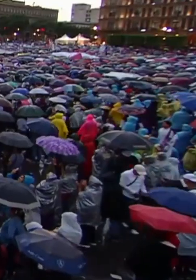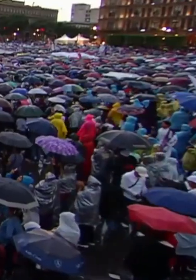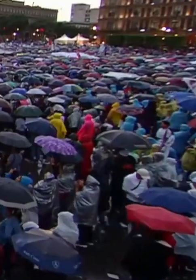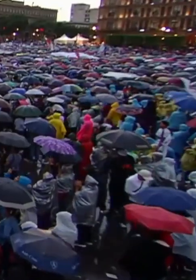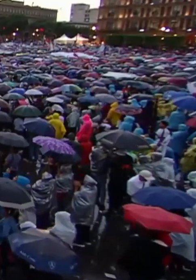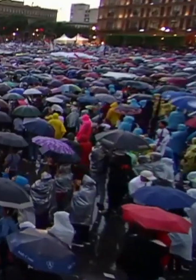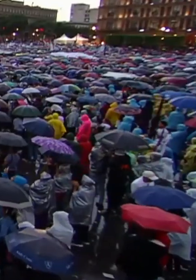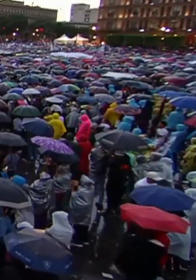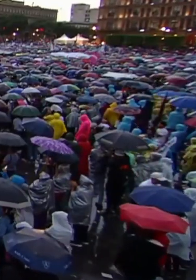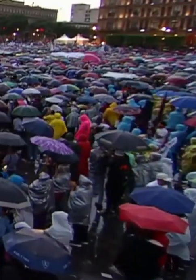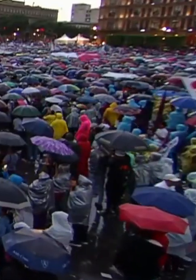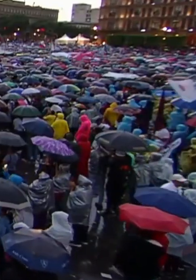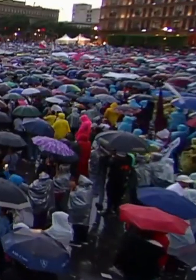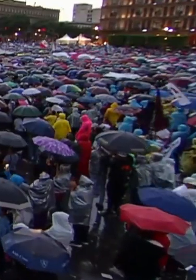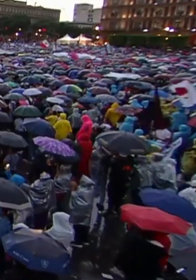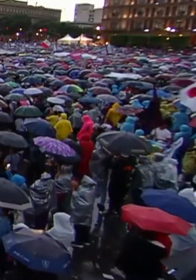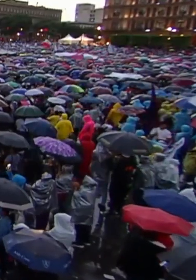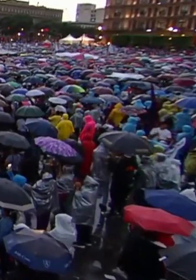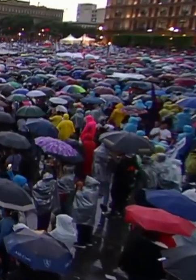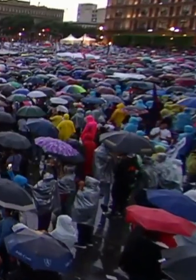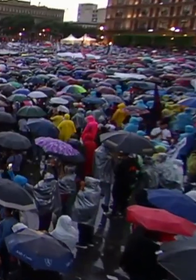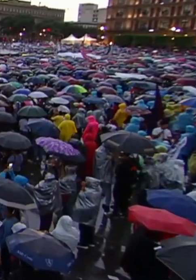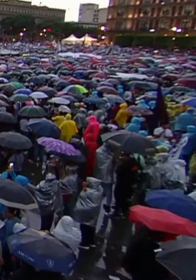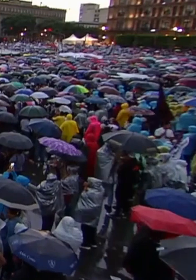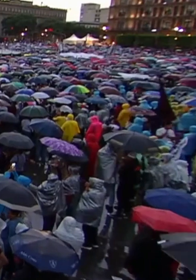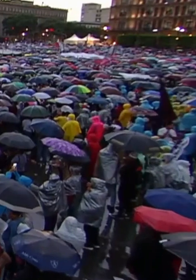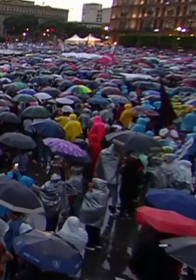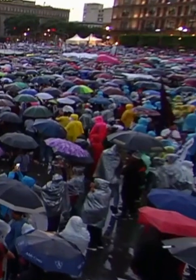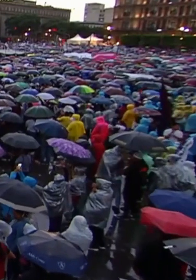relevant for the hopes of so many.